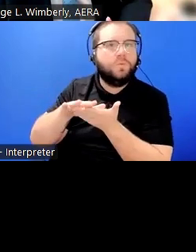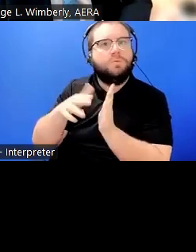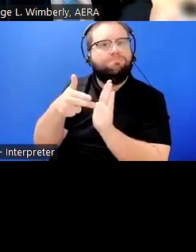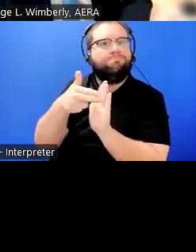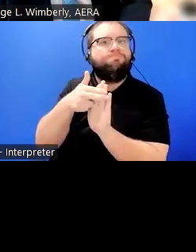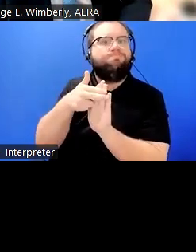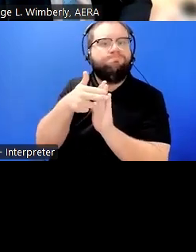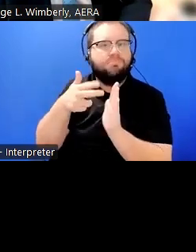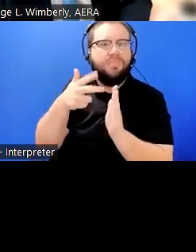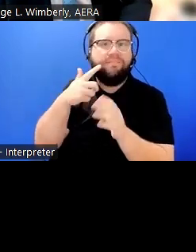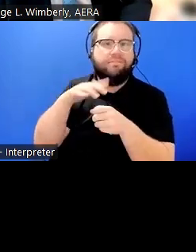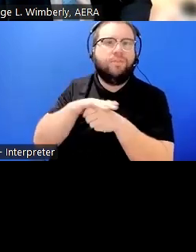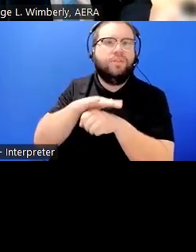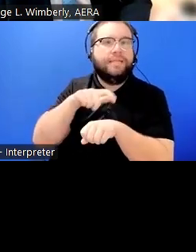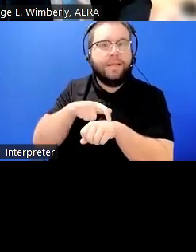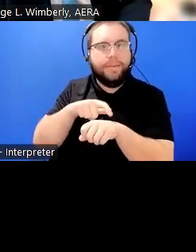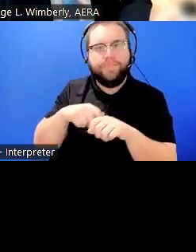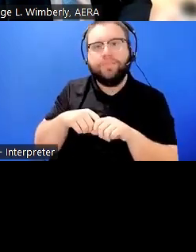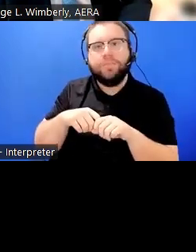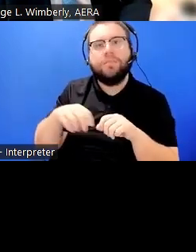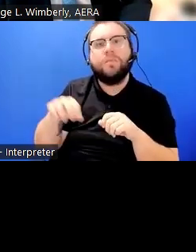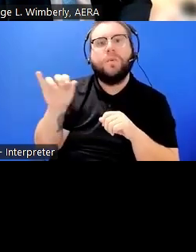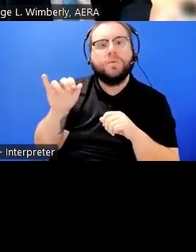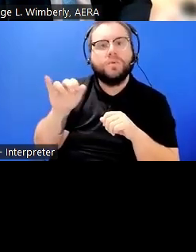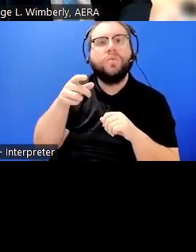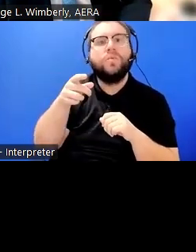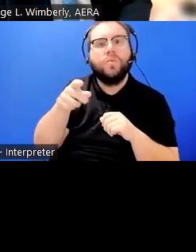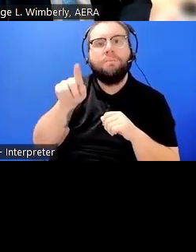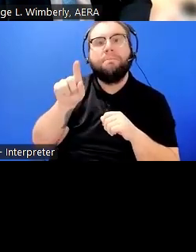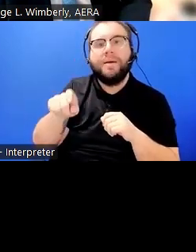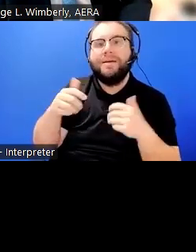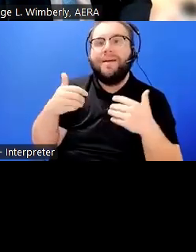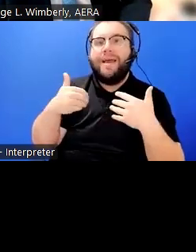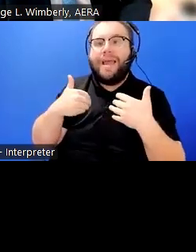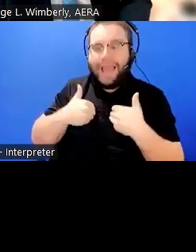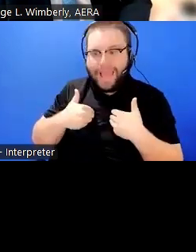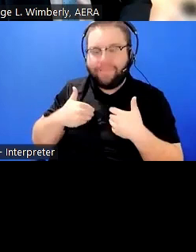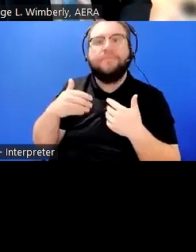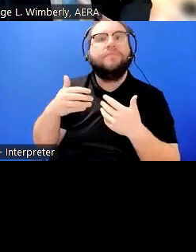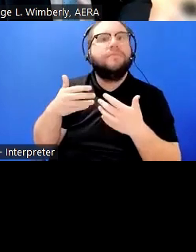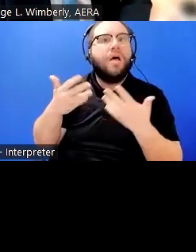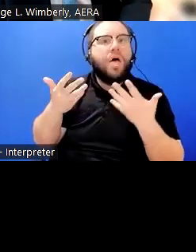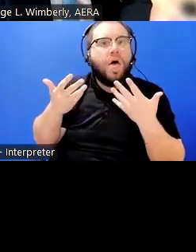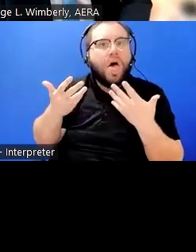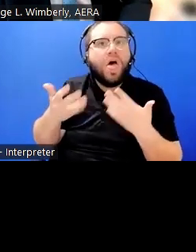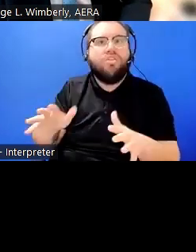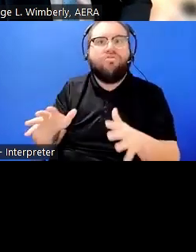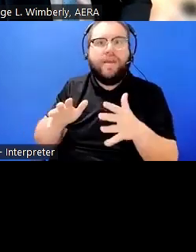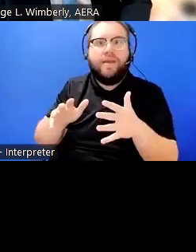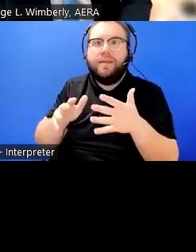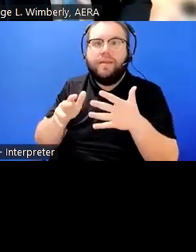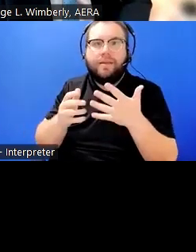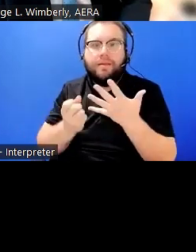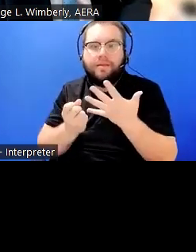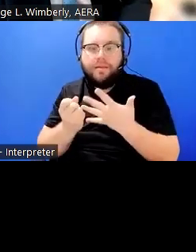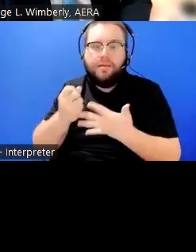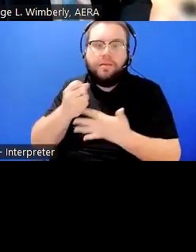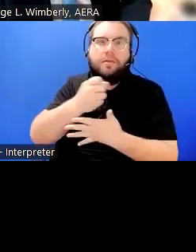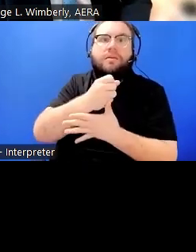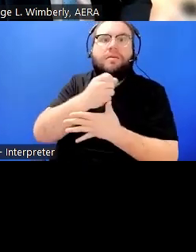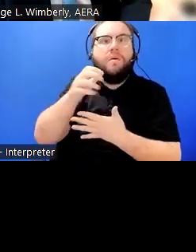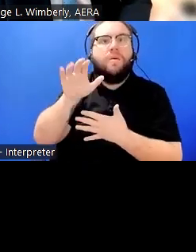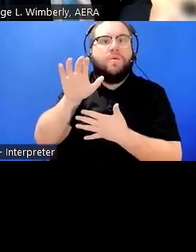You are required to have advanced candidacy at the beginning of the award period. We do not start the award period before